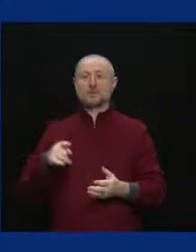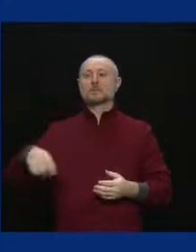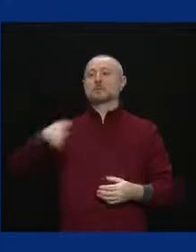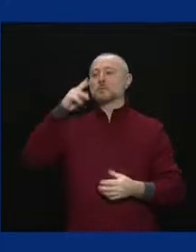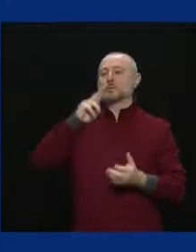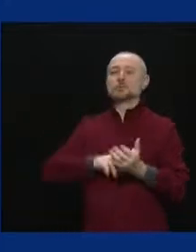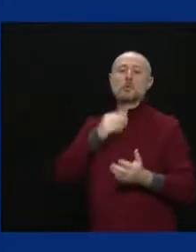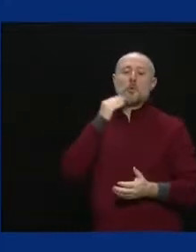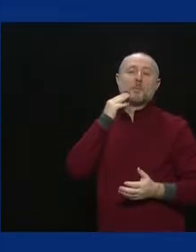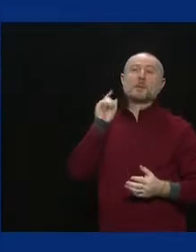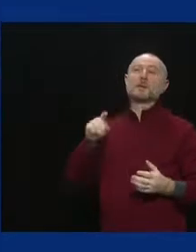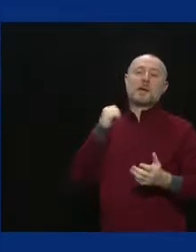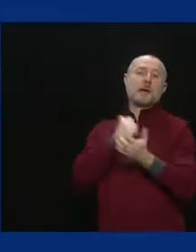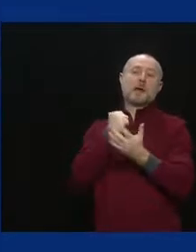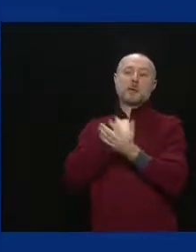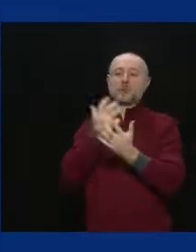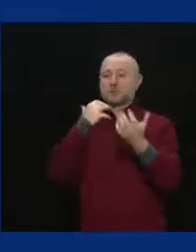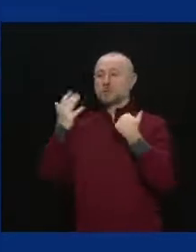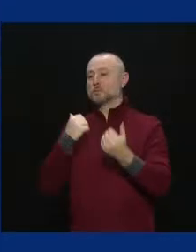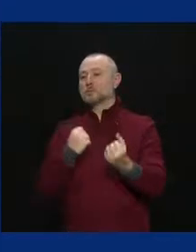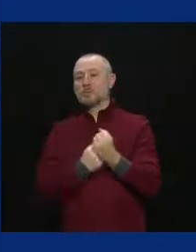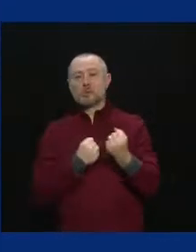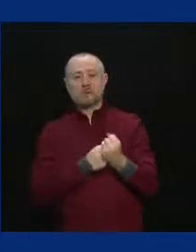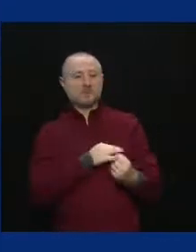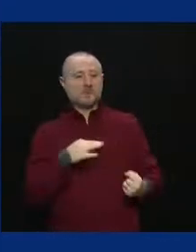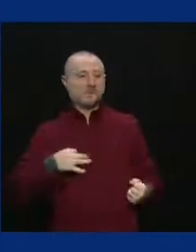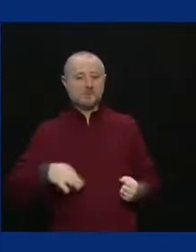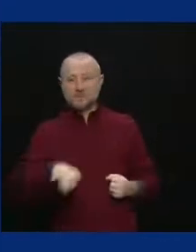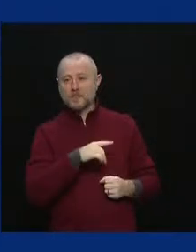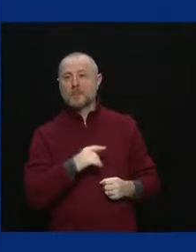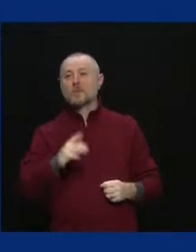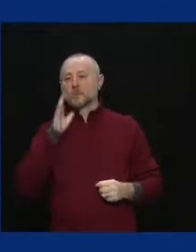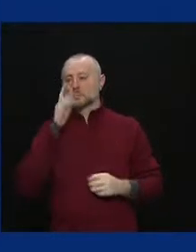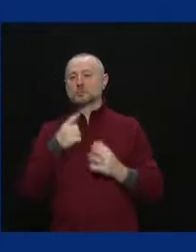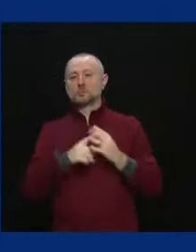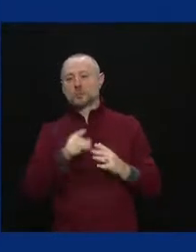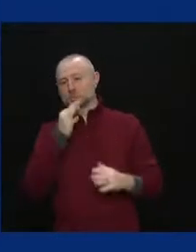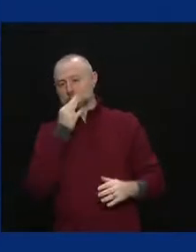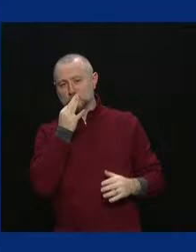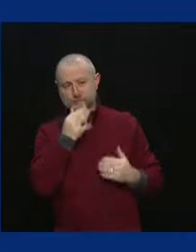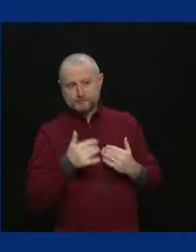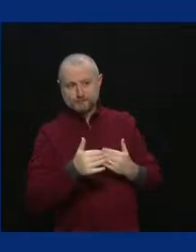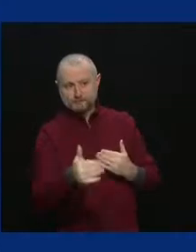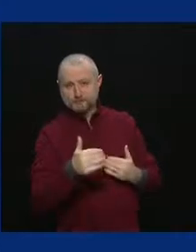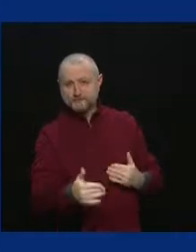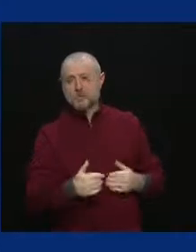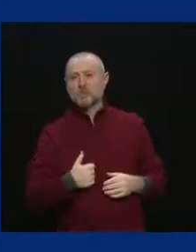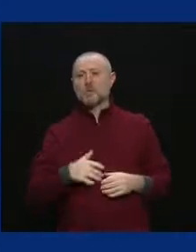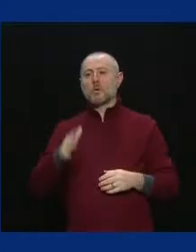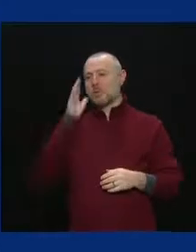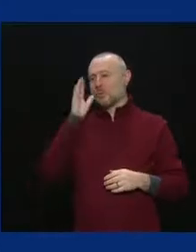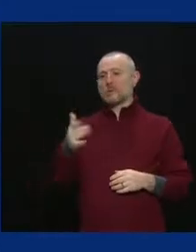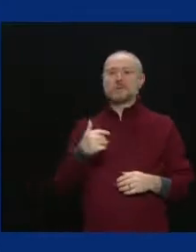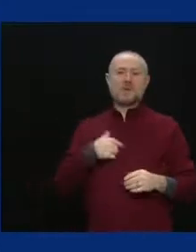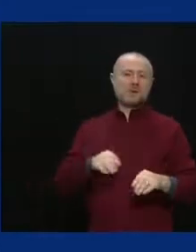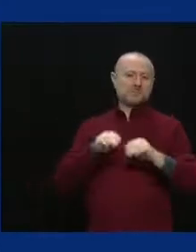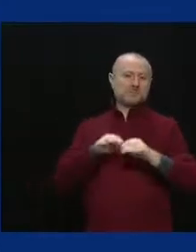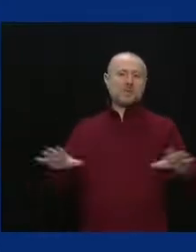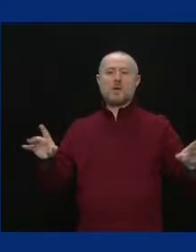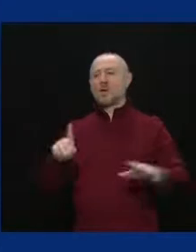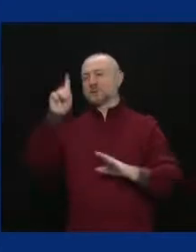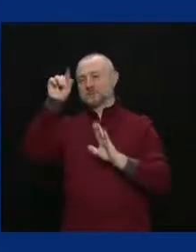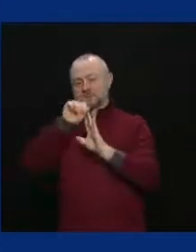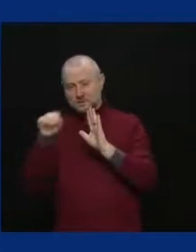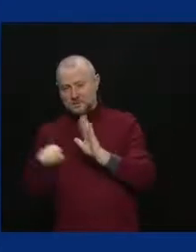out support to our frontline staff. That's starting very shortly, and we're going to be rolling that again upstate as well. It's, again, that's just